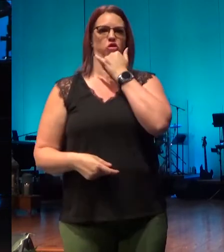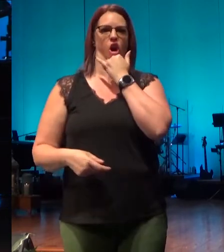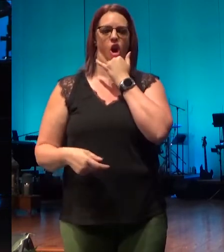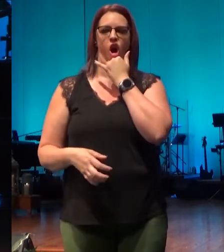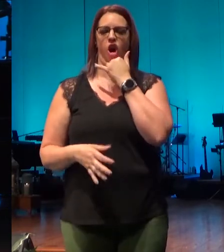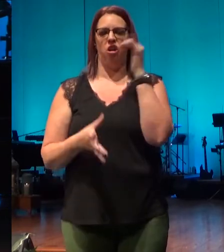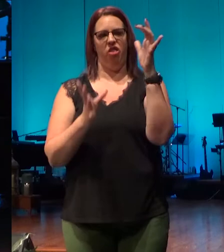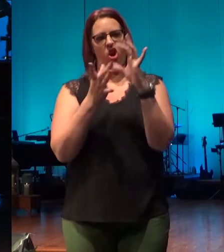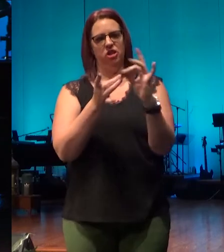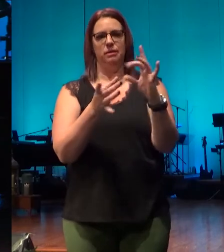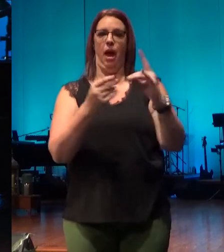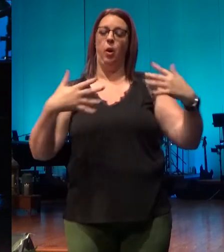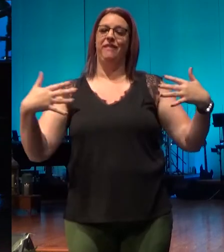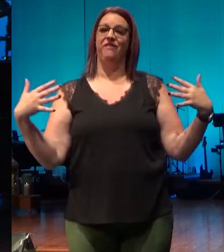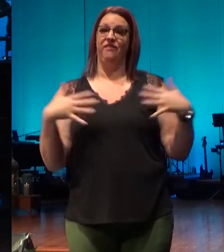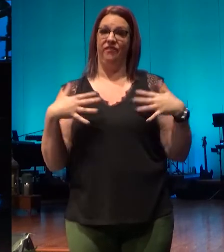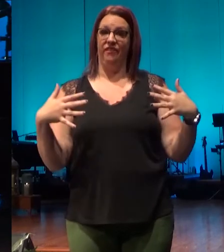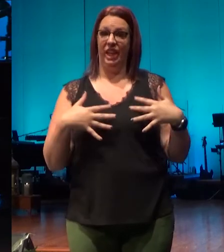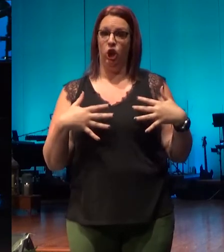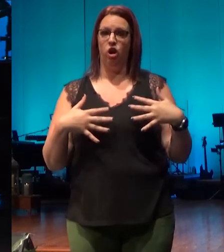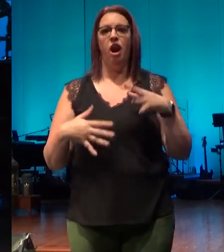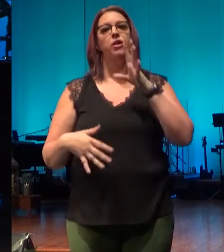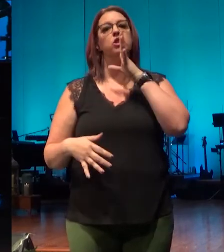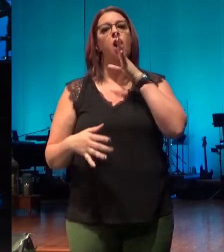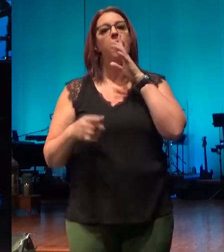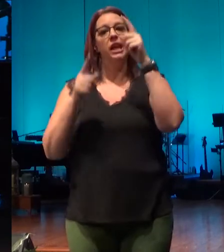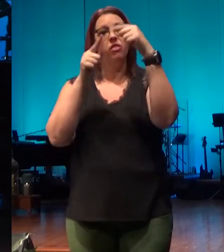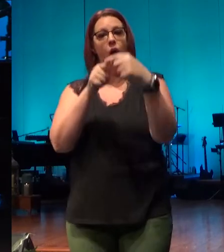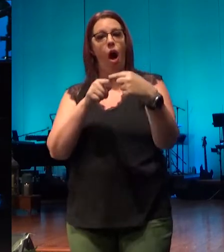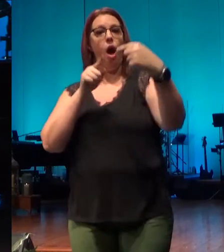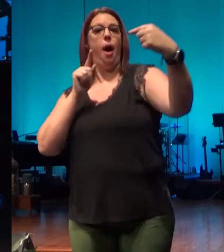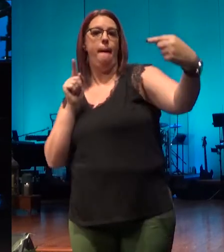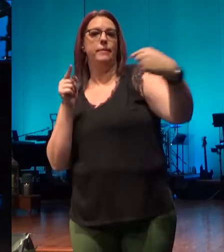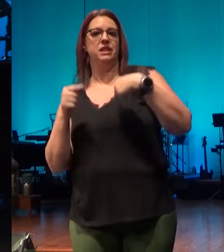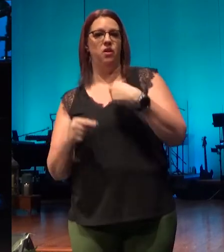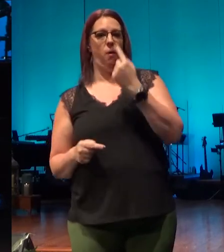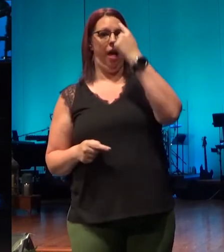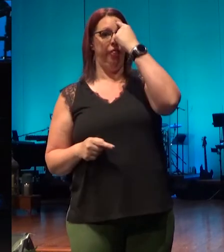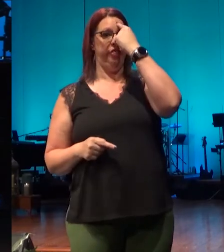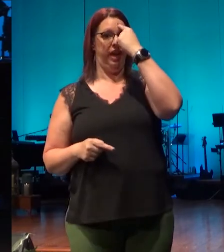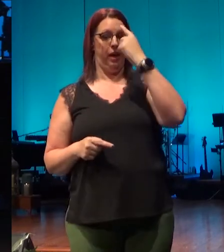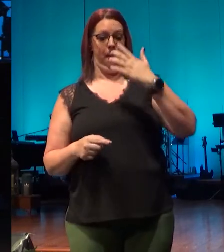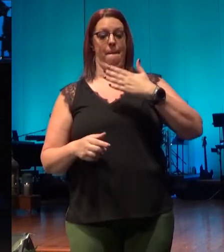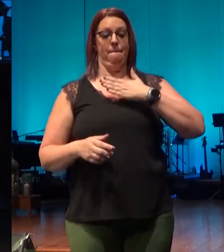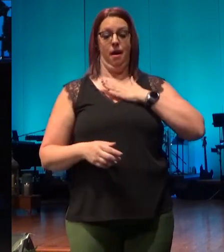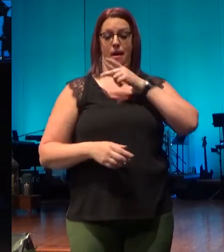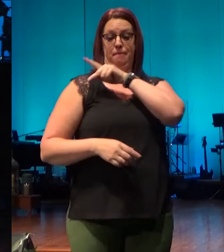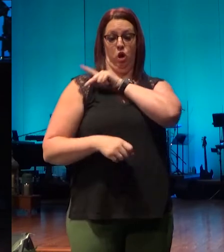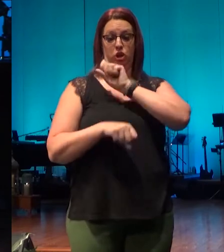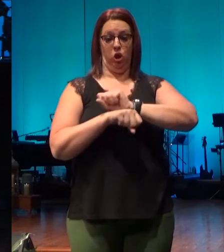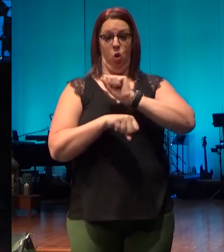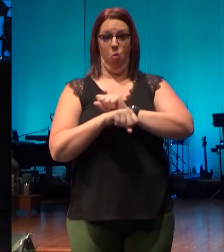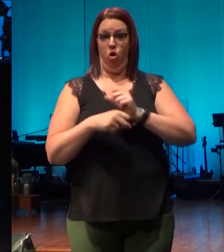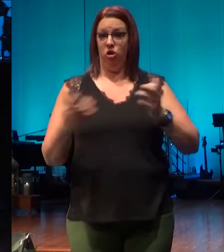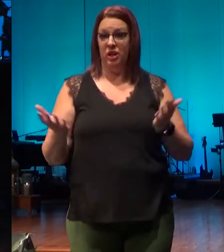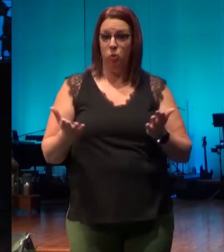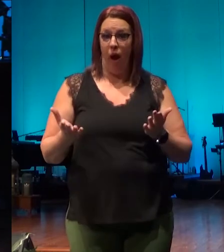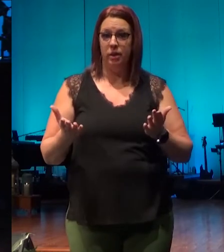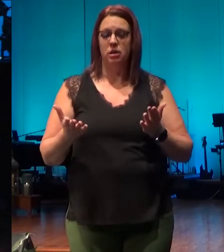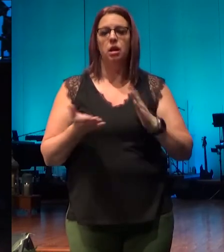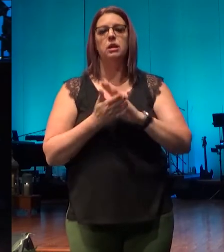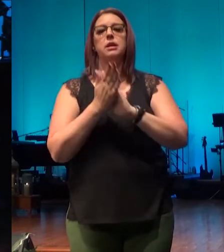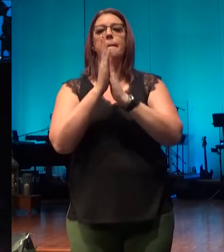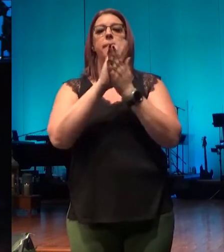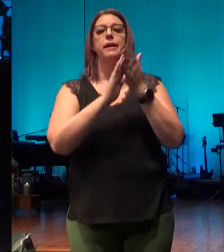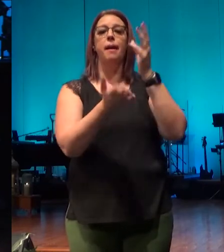talking exactly the opposite of what we think, that a huge part of our personal work is to learn to be the witness. A huge